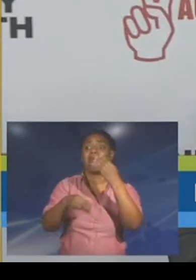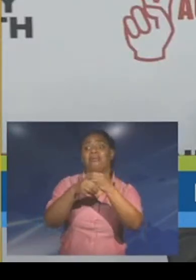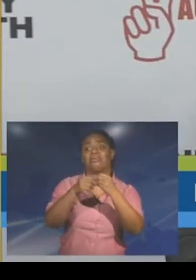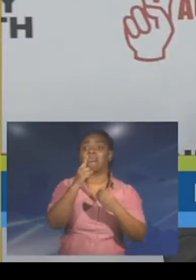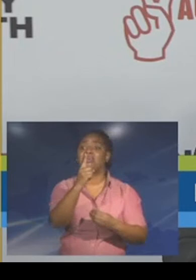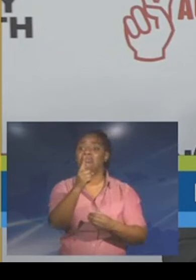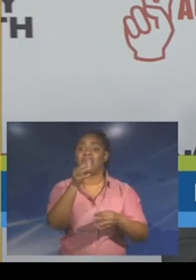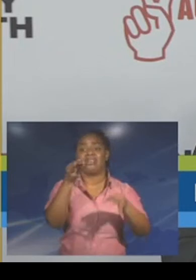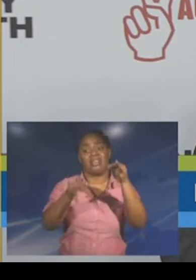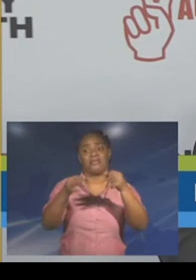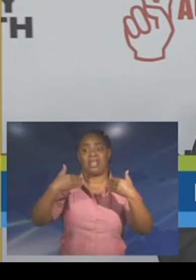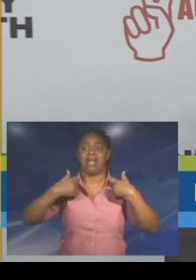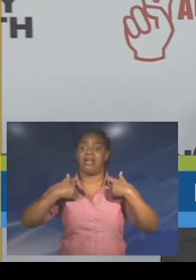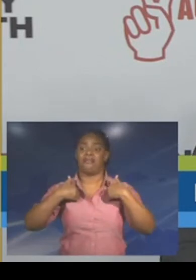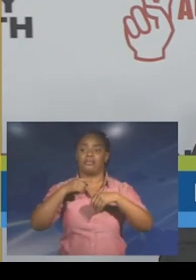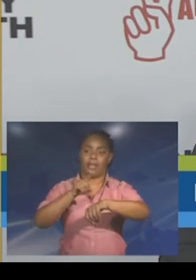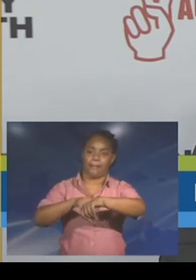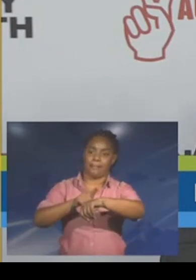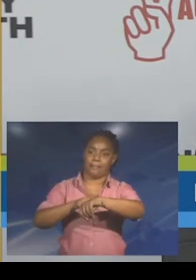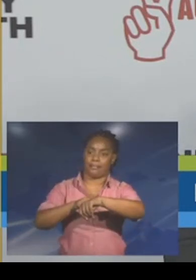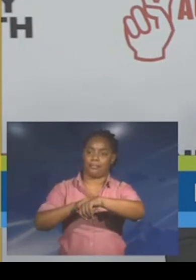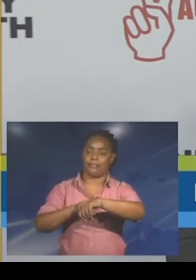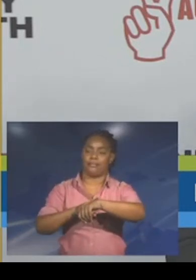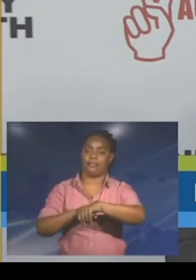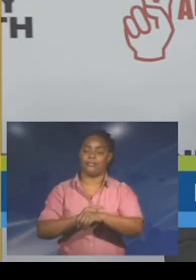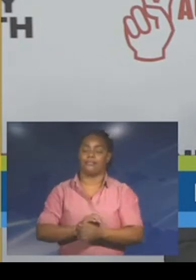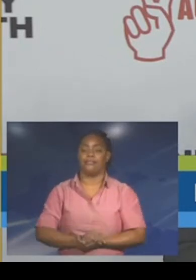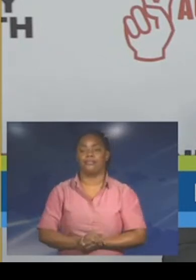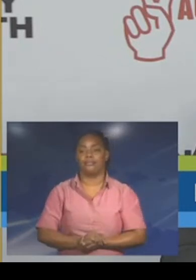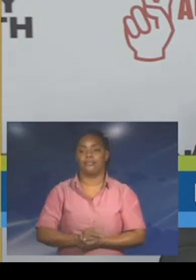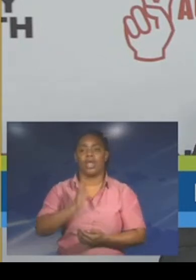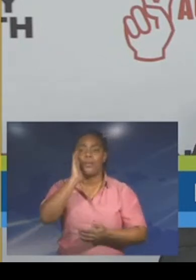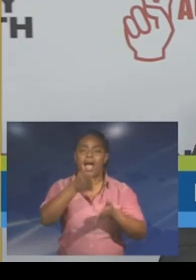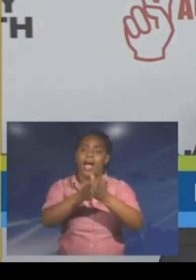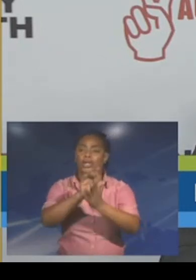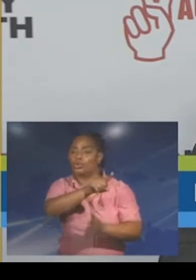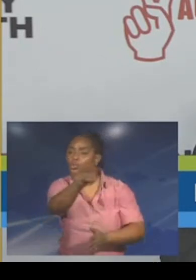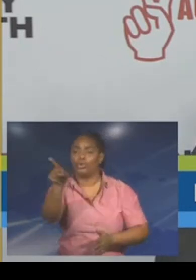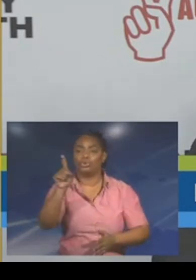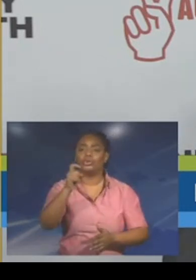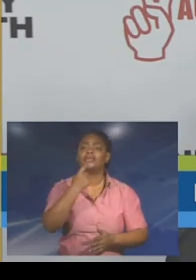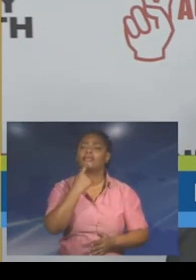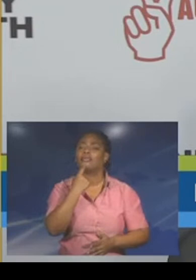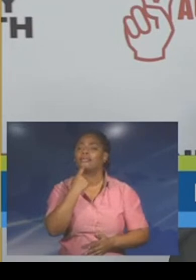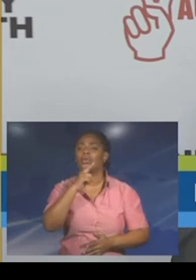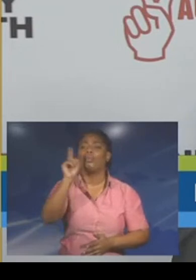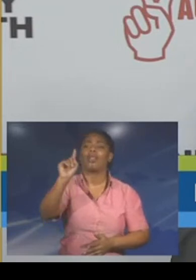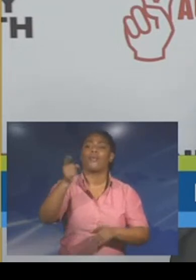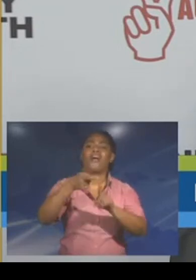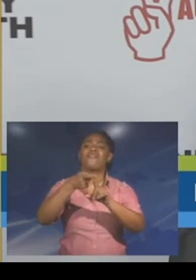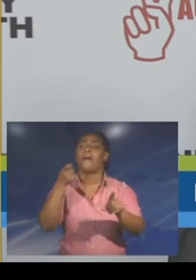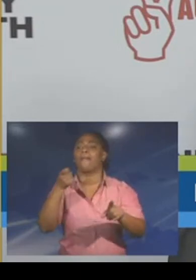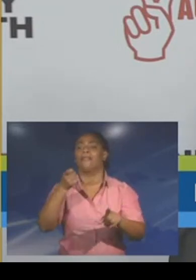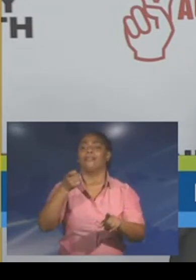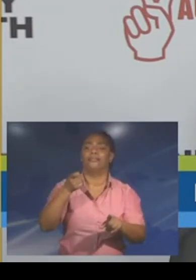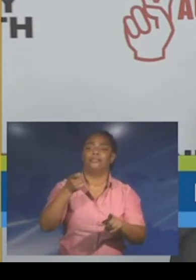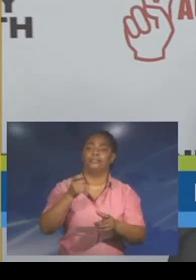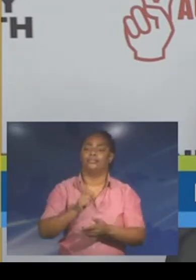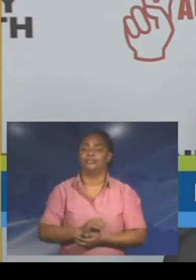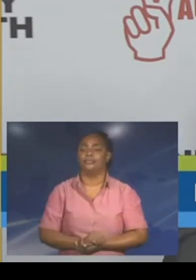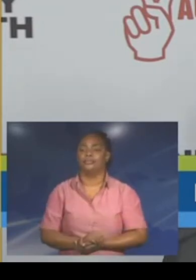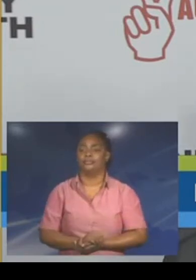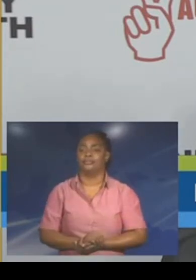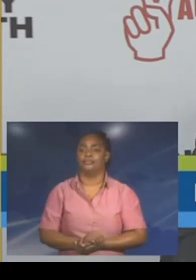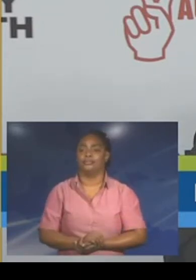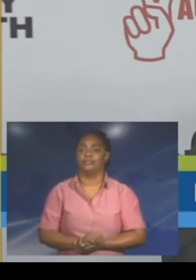once time permits. As per usual, we would ask persons to identify your name and the media house that you represent